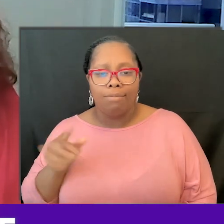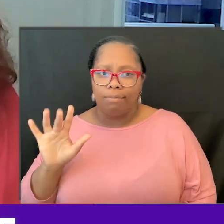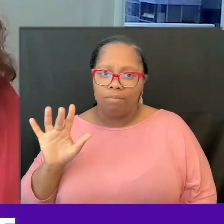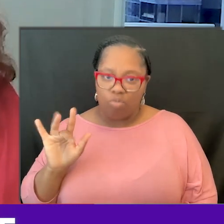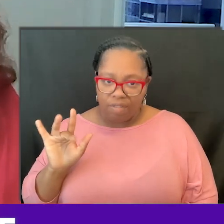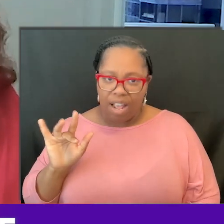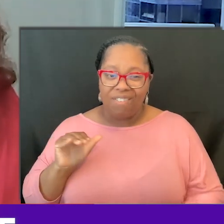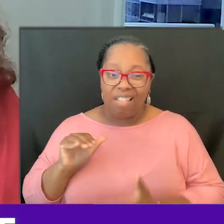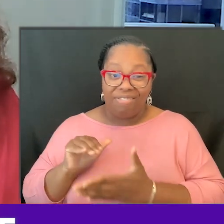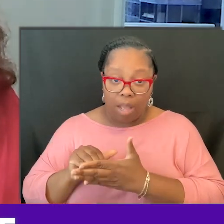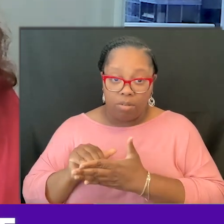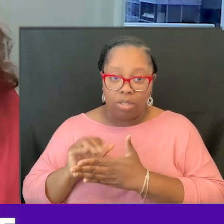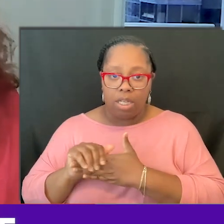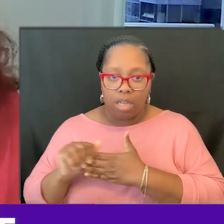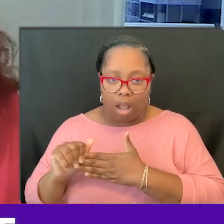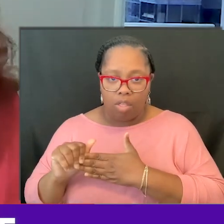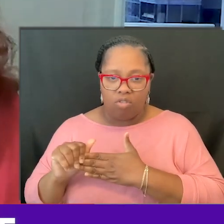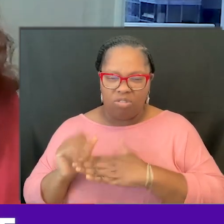$25,000 a year.